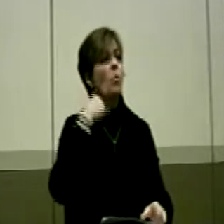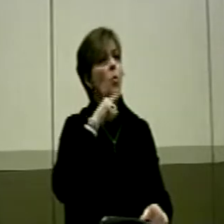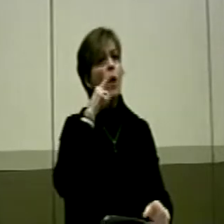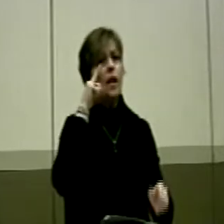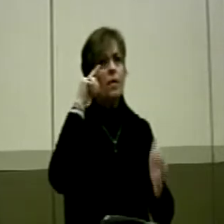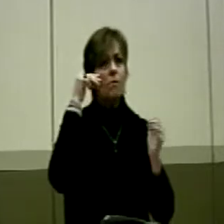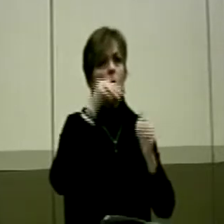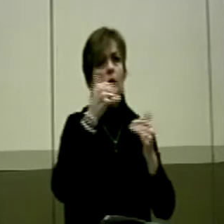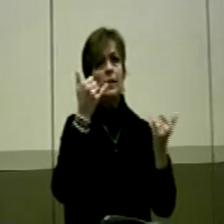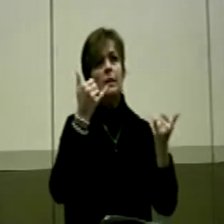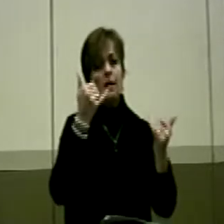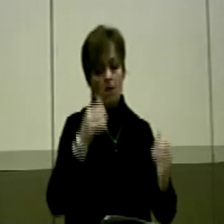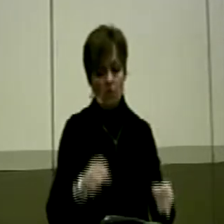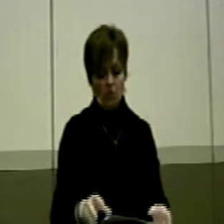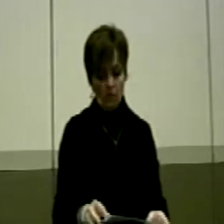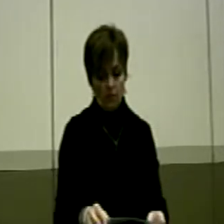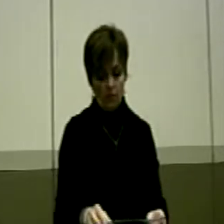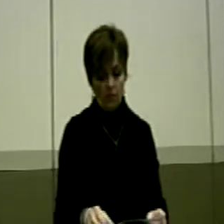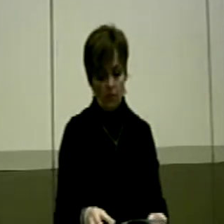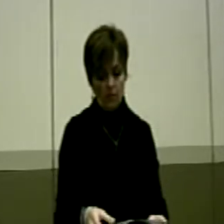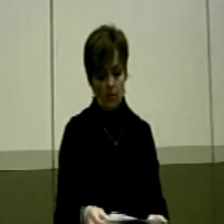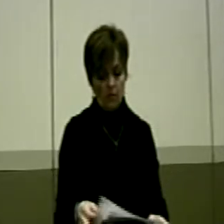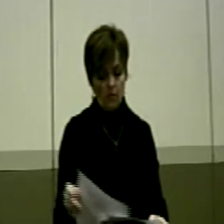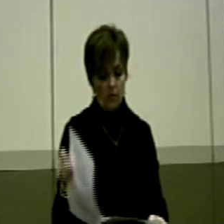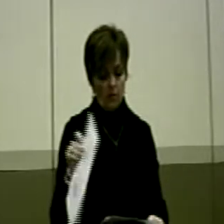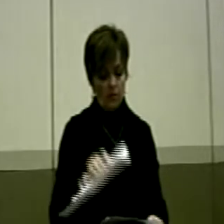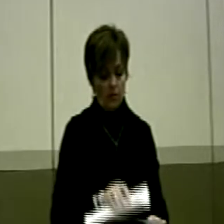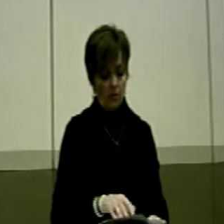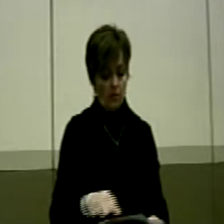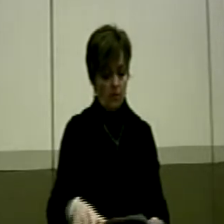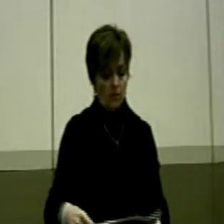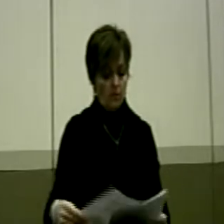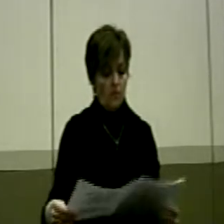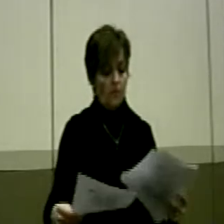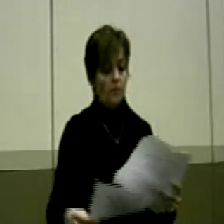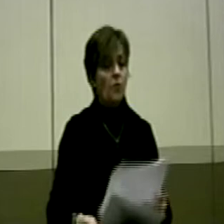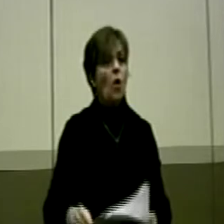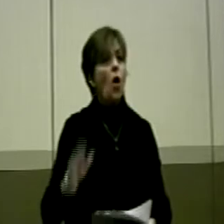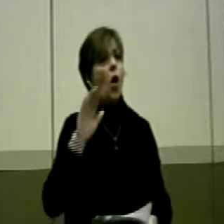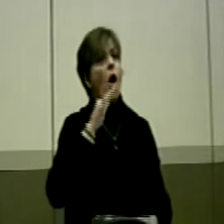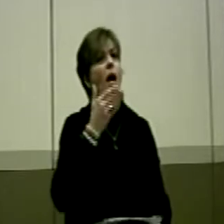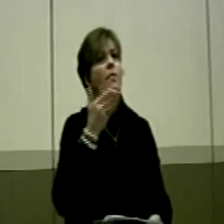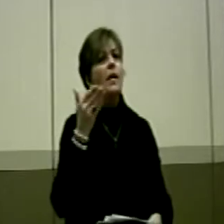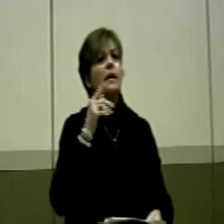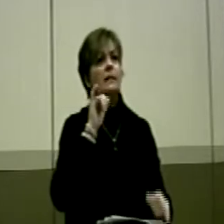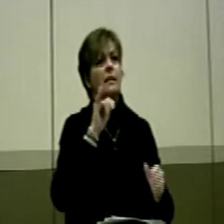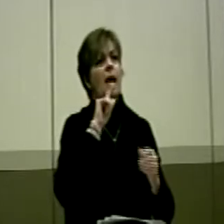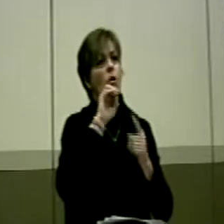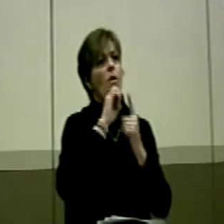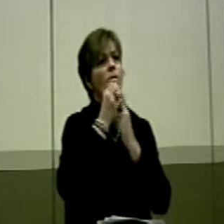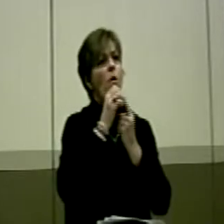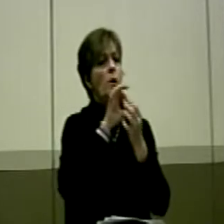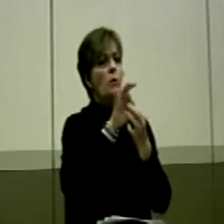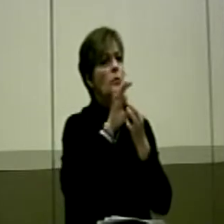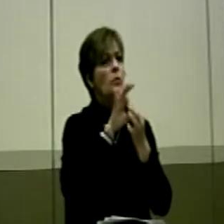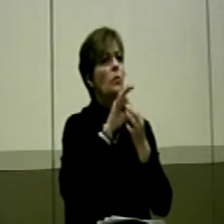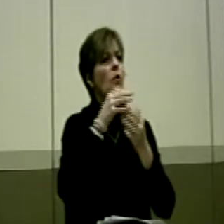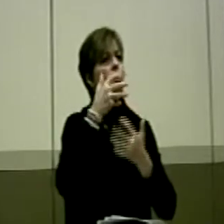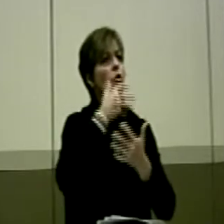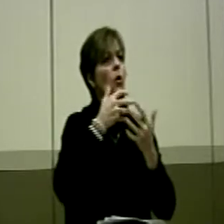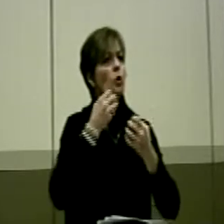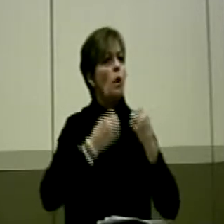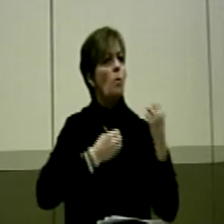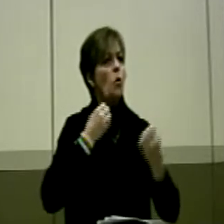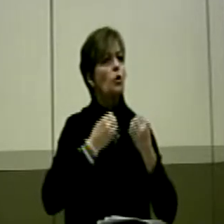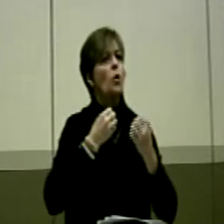things that are environmentally related, those social, behavioral, and emotional characteristics that, or social, emotional, behavioral development that